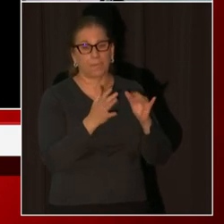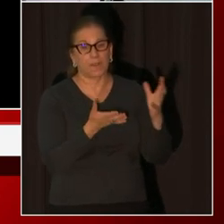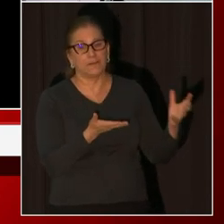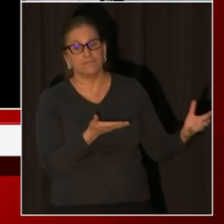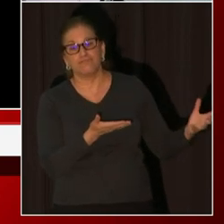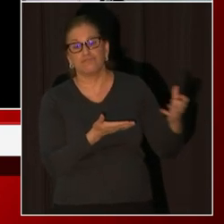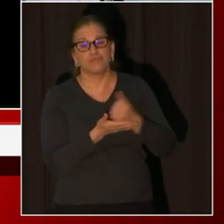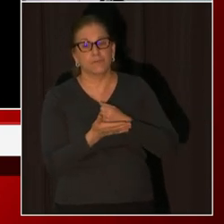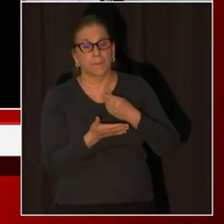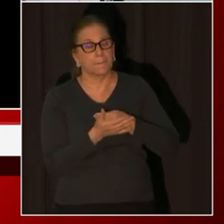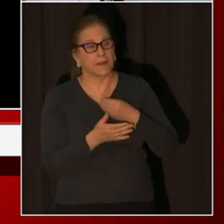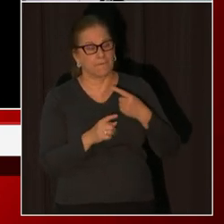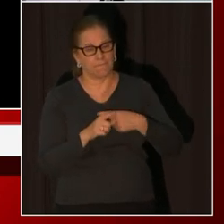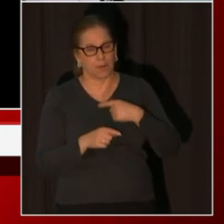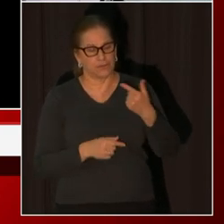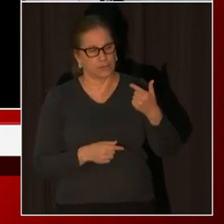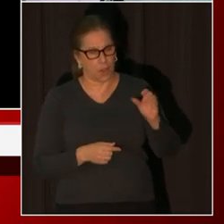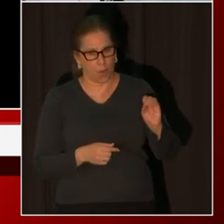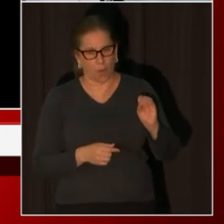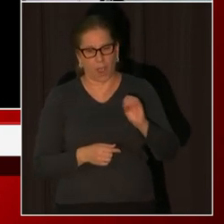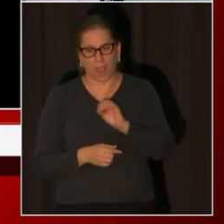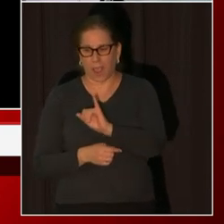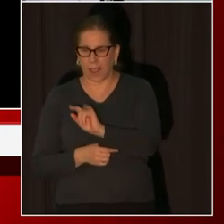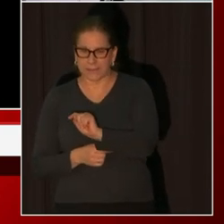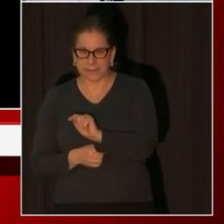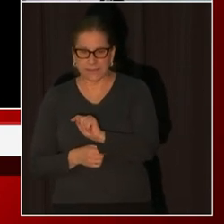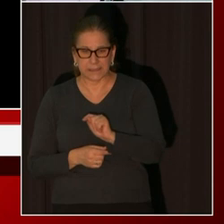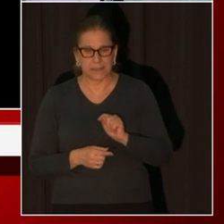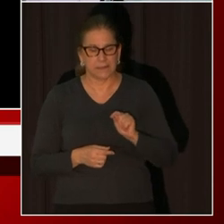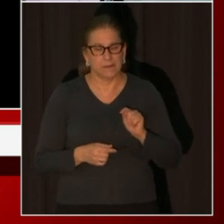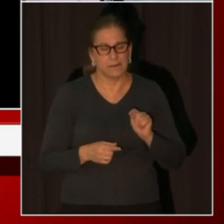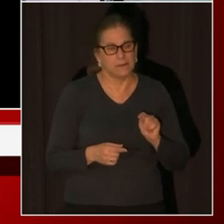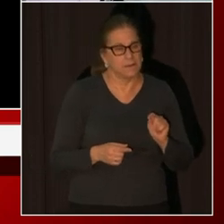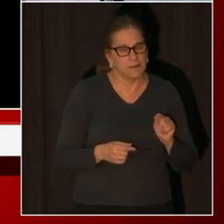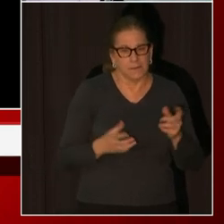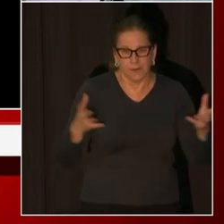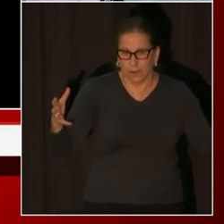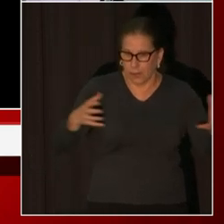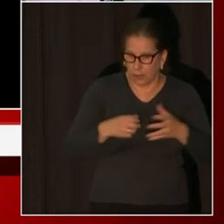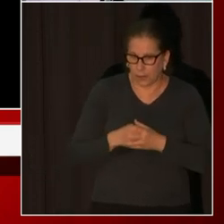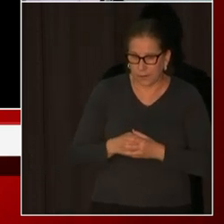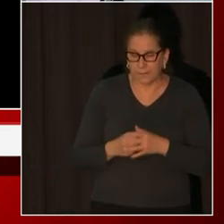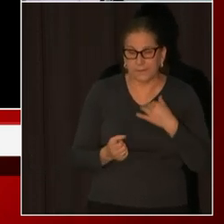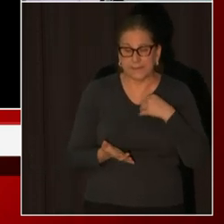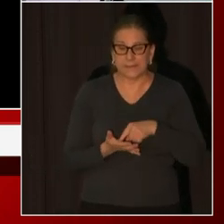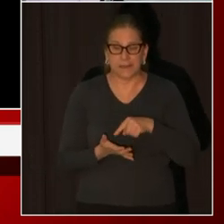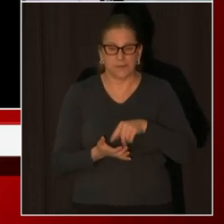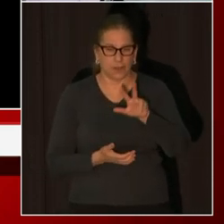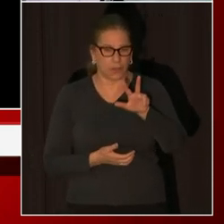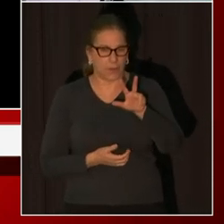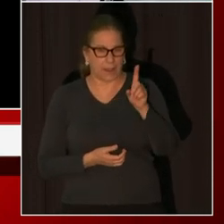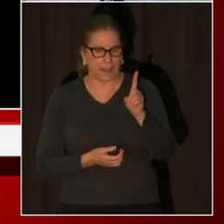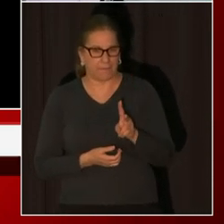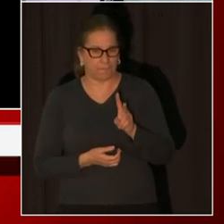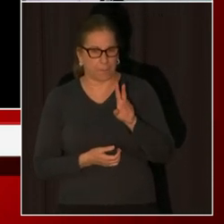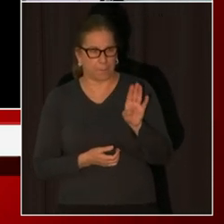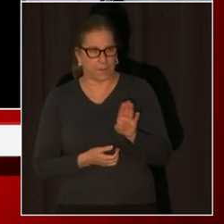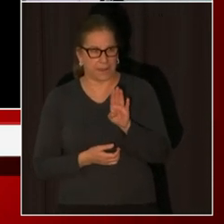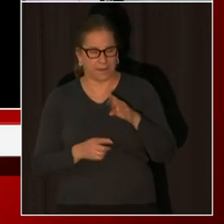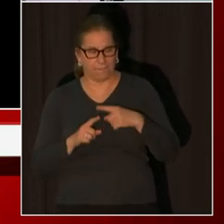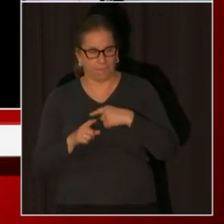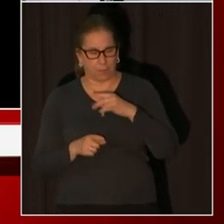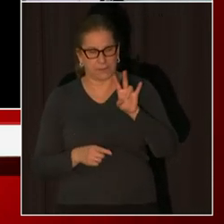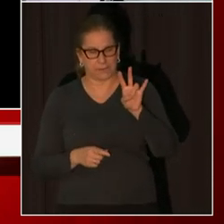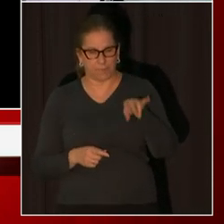our tax-exempt bonds. So our debt issuances represent $3.5 billion of this 7.9. Our PAYGO, which